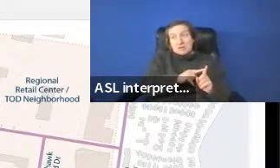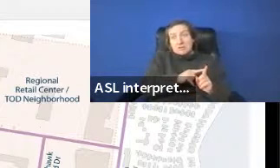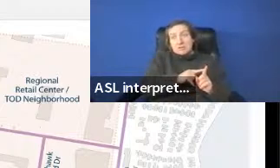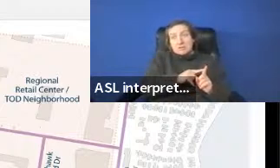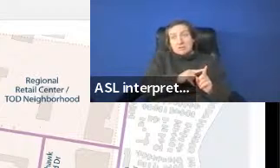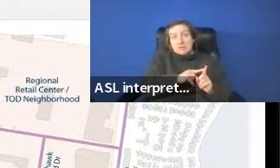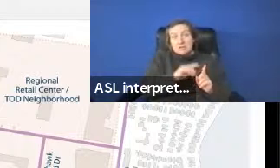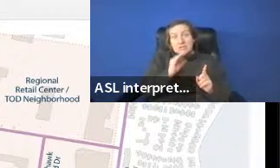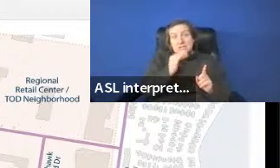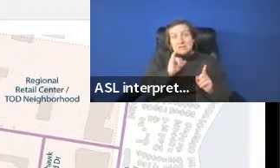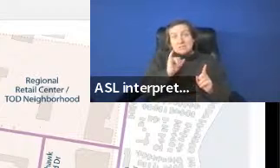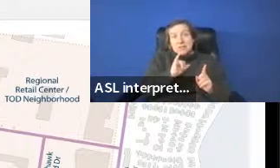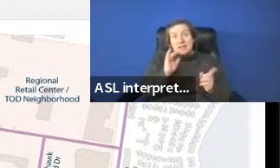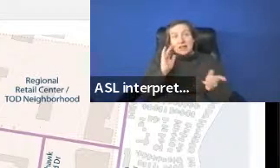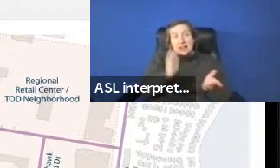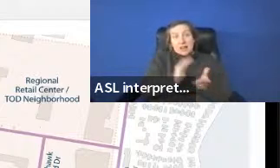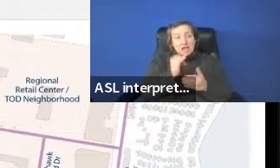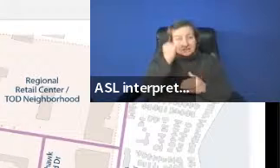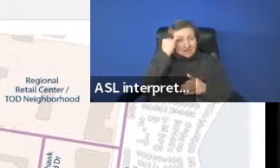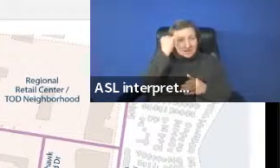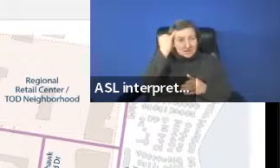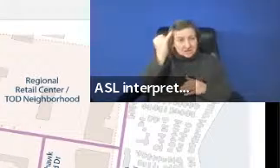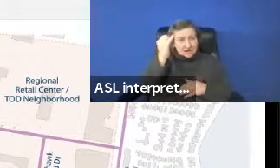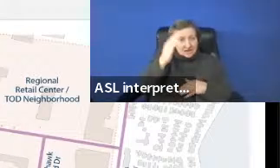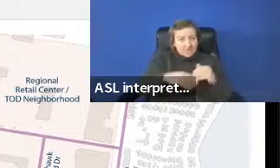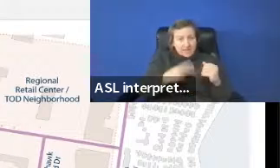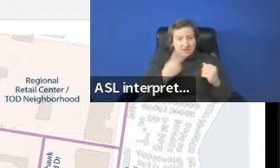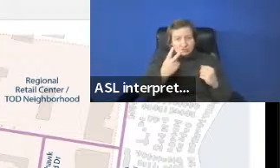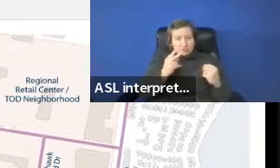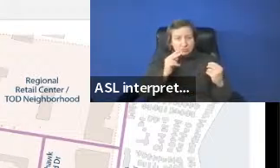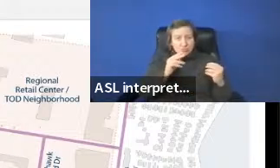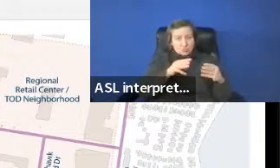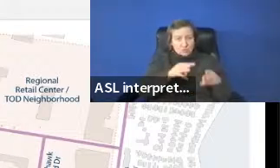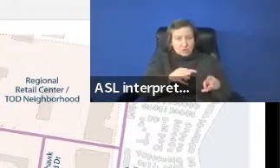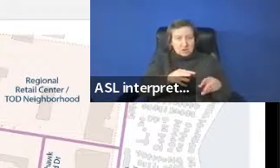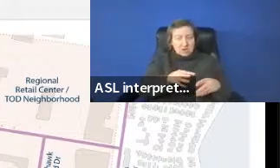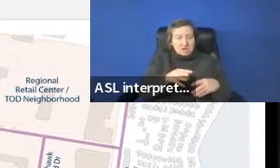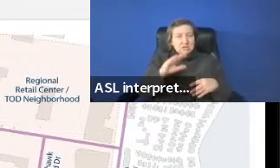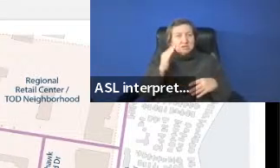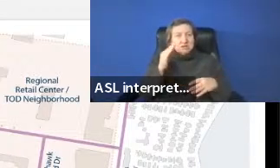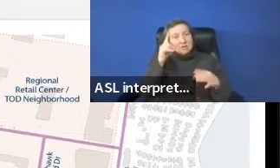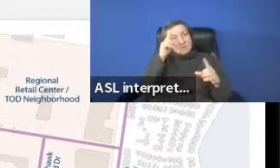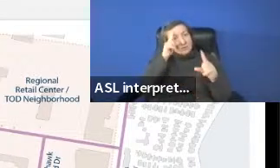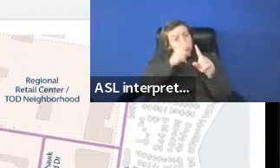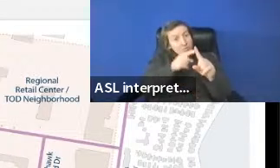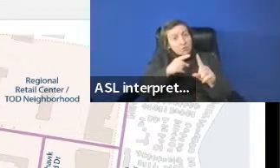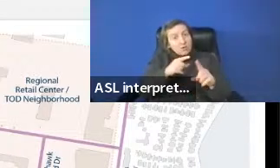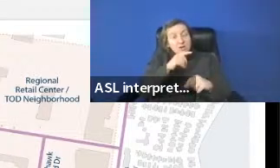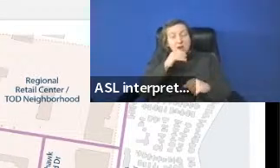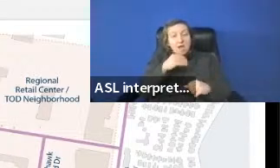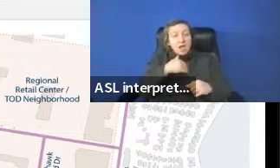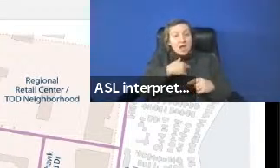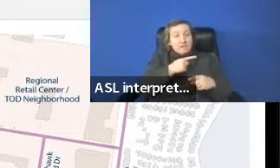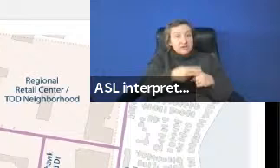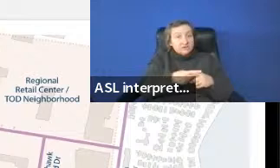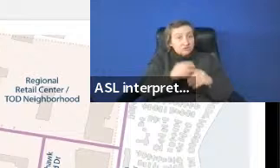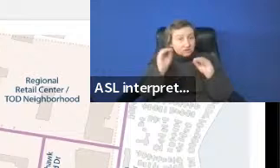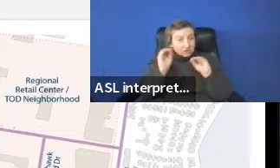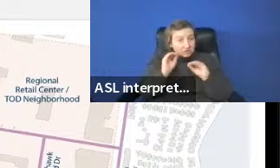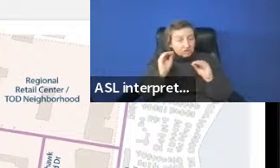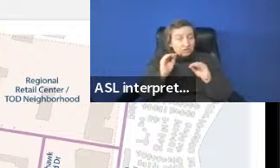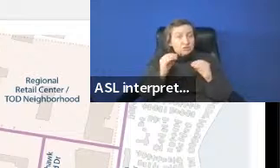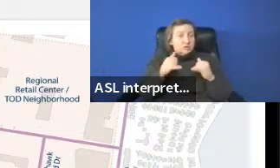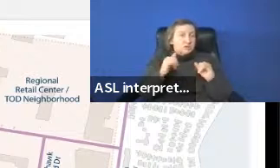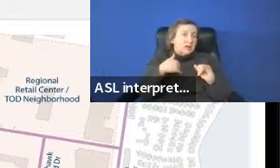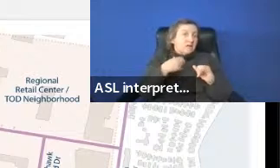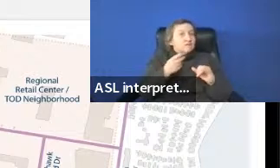it seems like much less of an idea than it would have been if it was a two-way bridge, because it would seem to me that the whole point of not having an interchange at all is you still have a couple